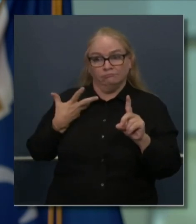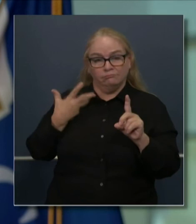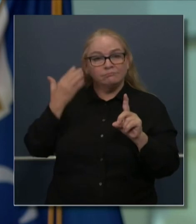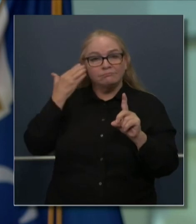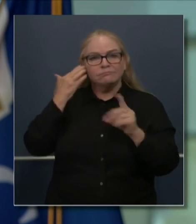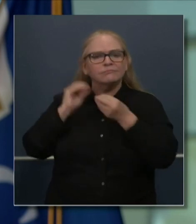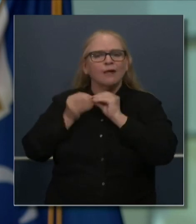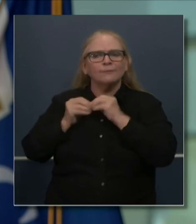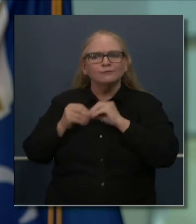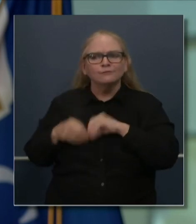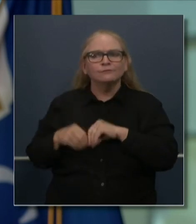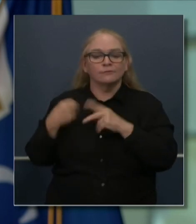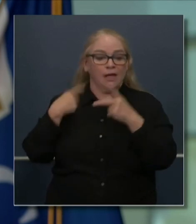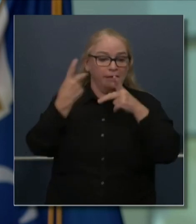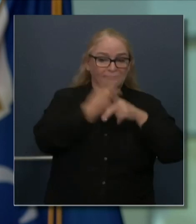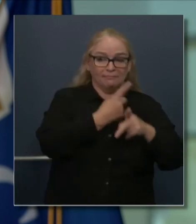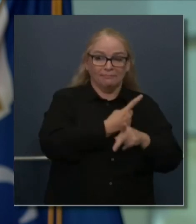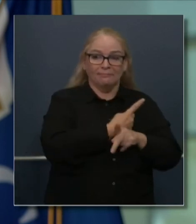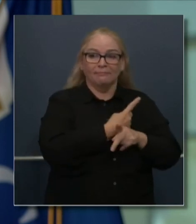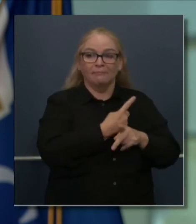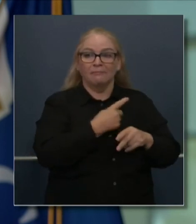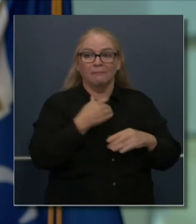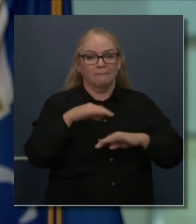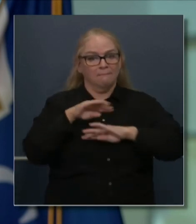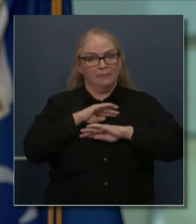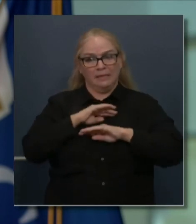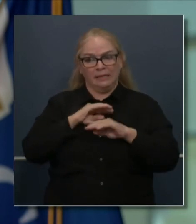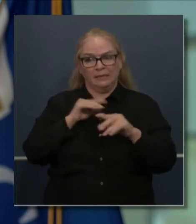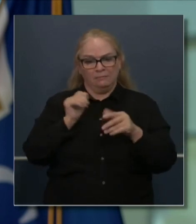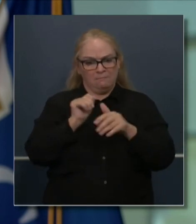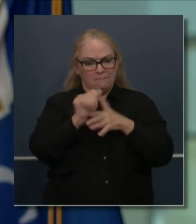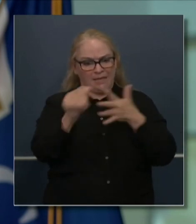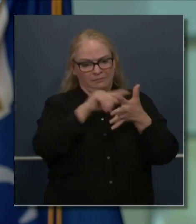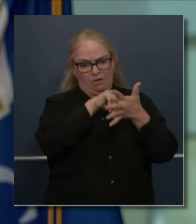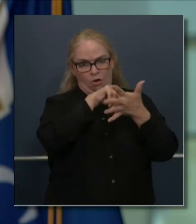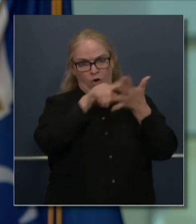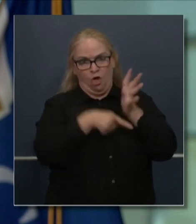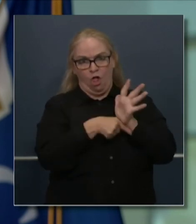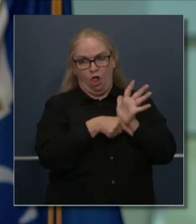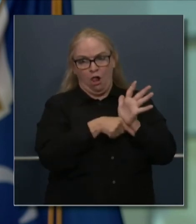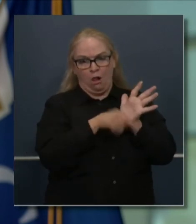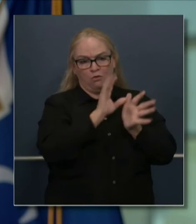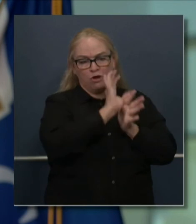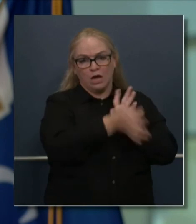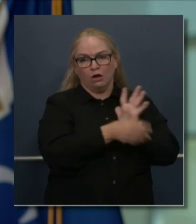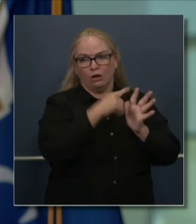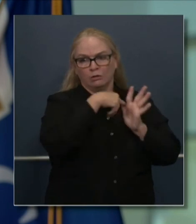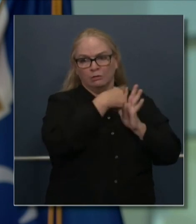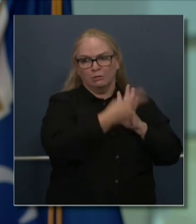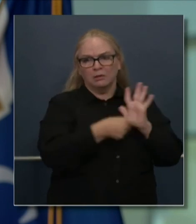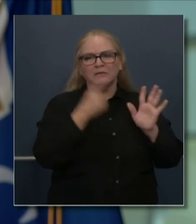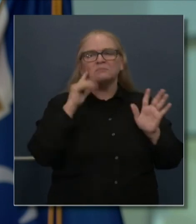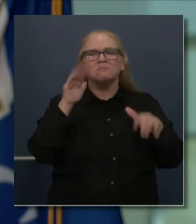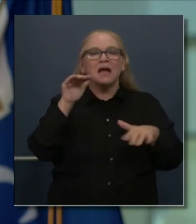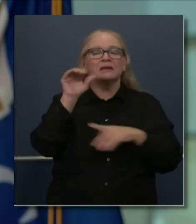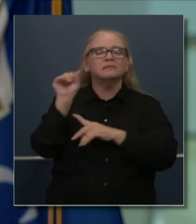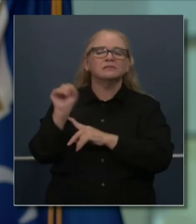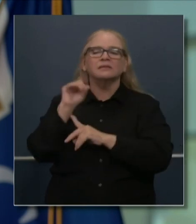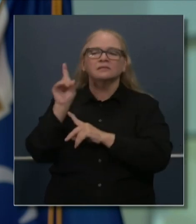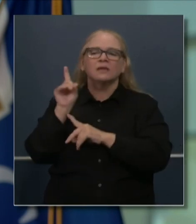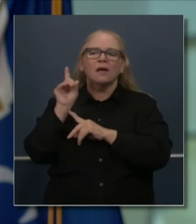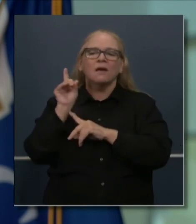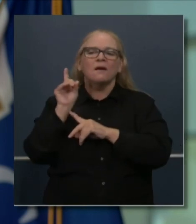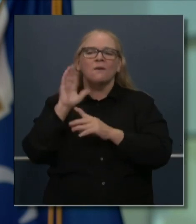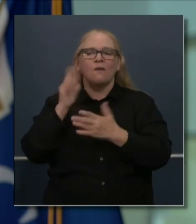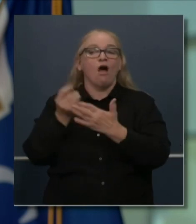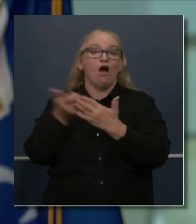crunched that data. As I anticipate, or as I stated, we anticipate San Diego to come off tomorrow. So I imagine